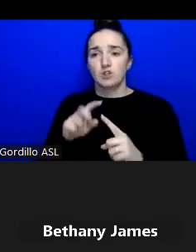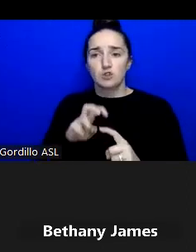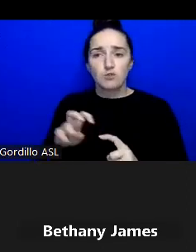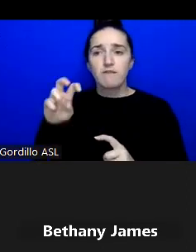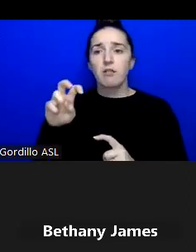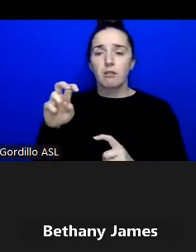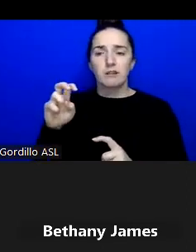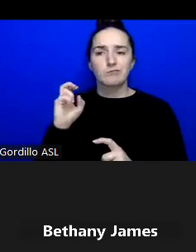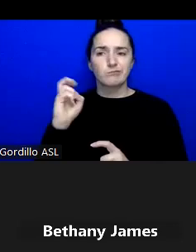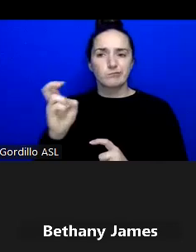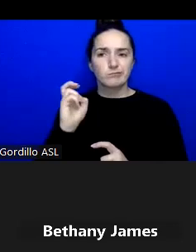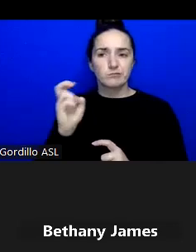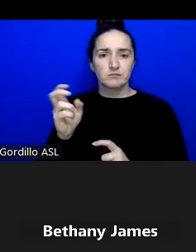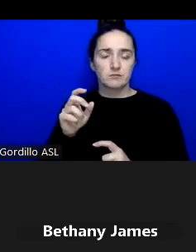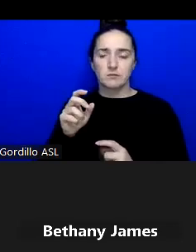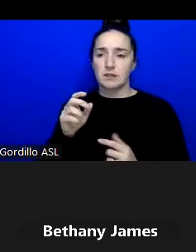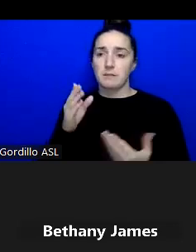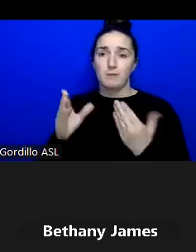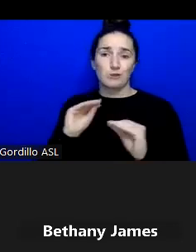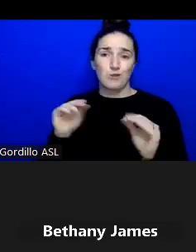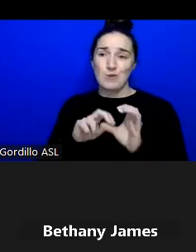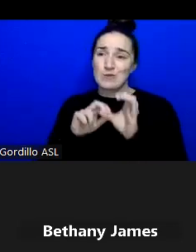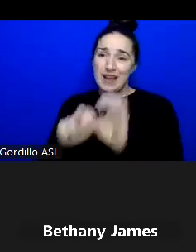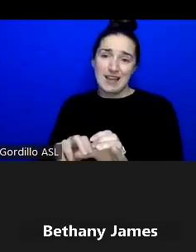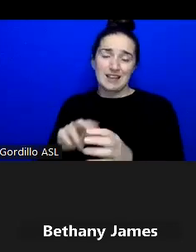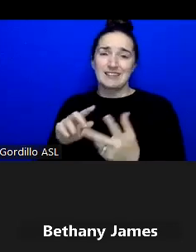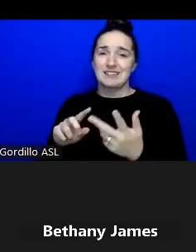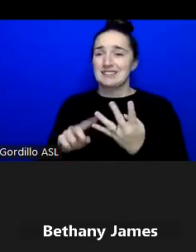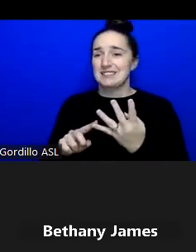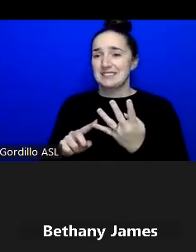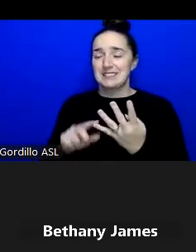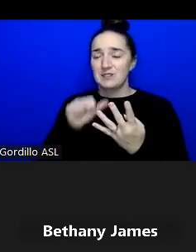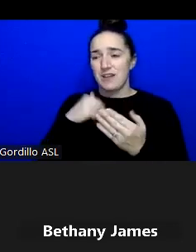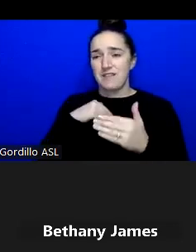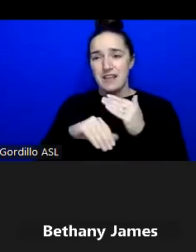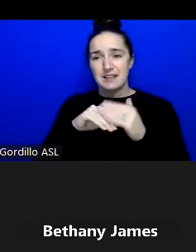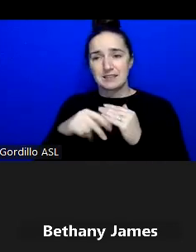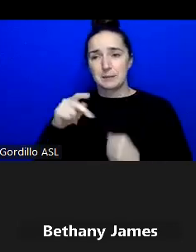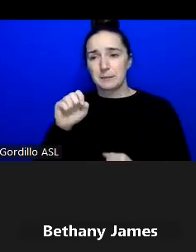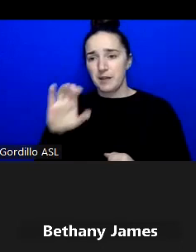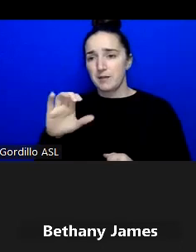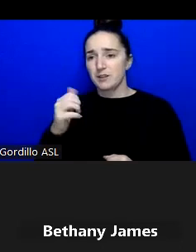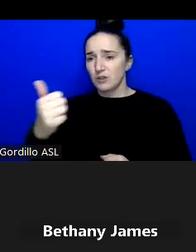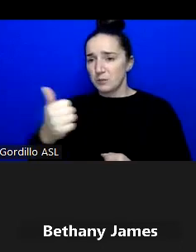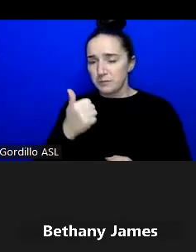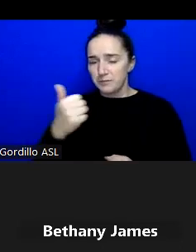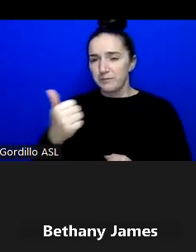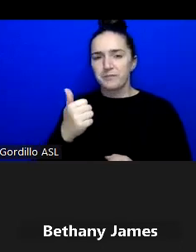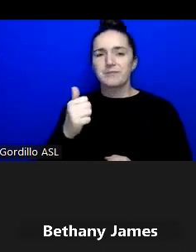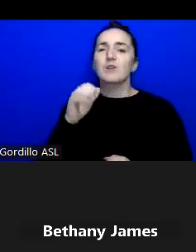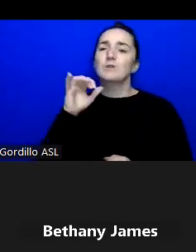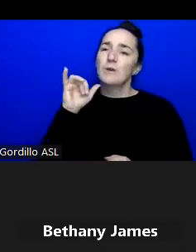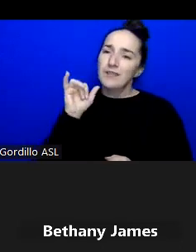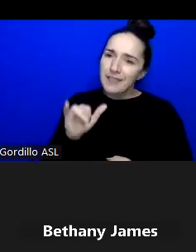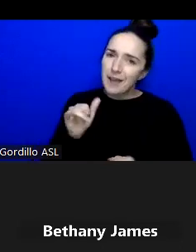travel, do you have a ride if you can't necessarily drive, or, if you don't have access to public transportation. So there is an advantage in that